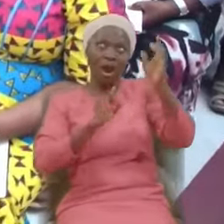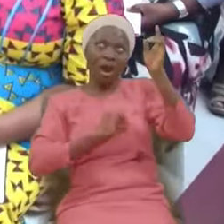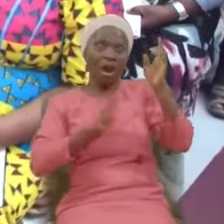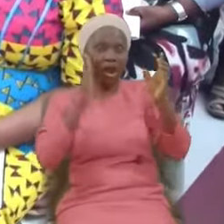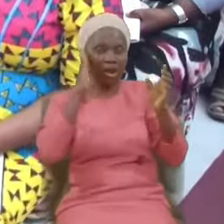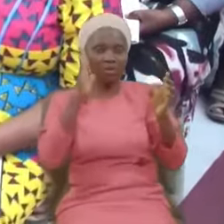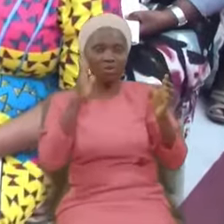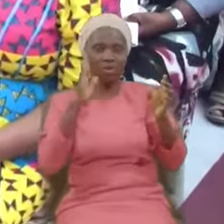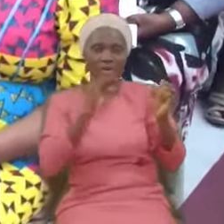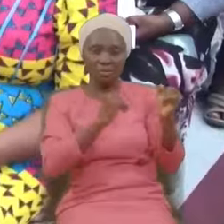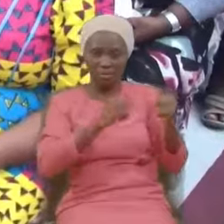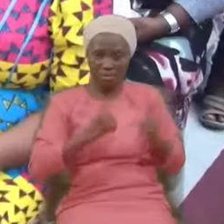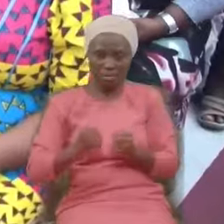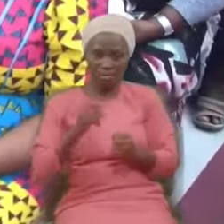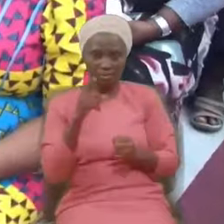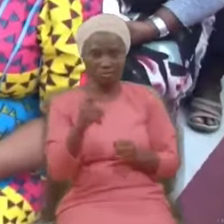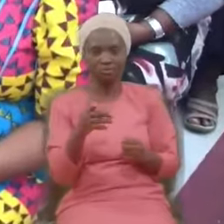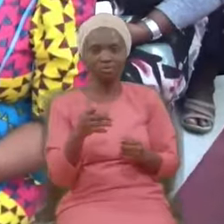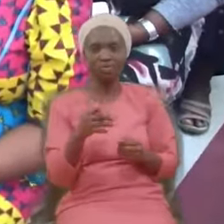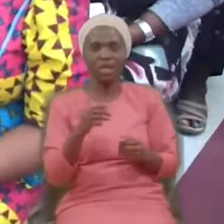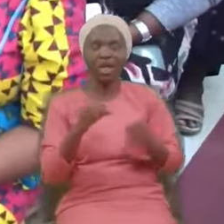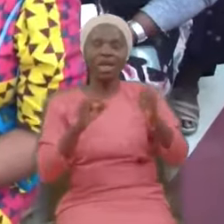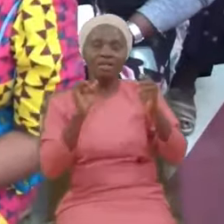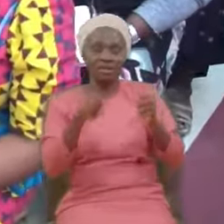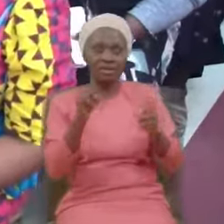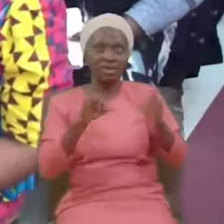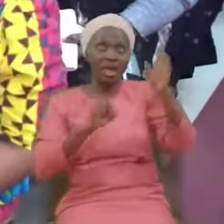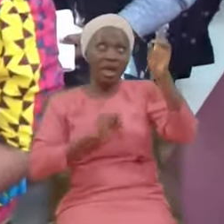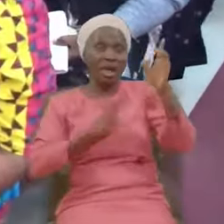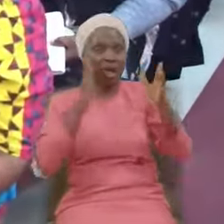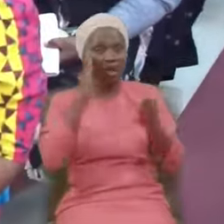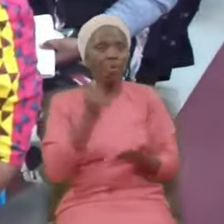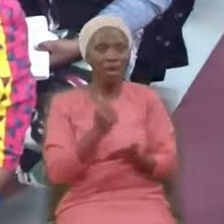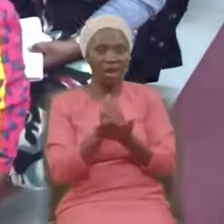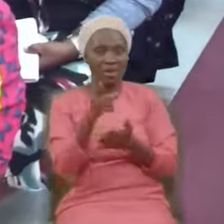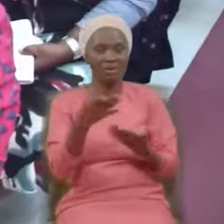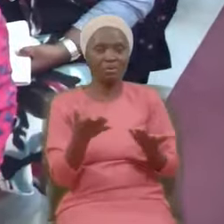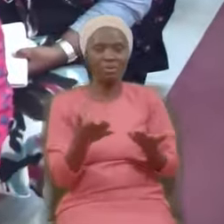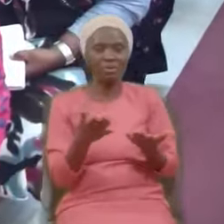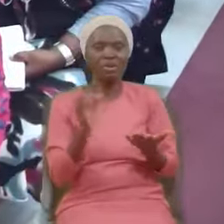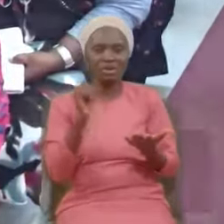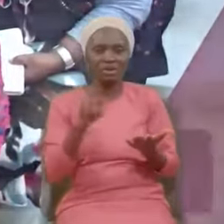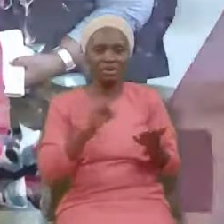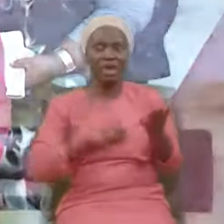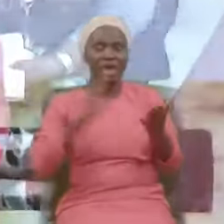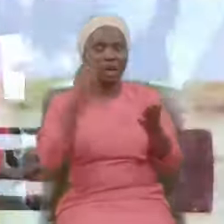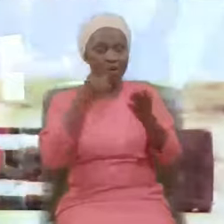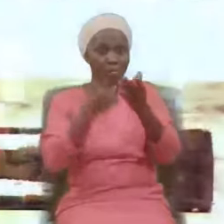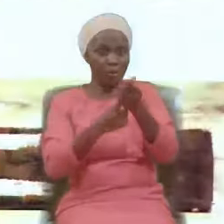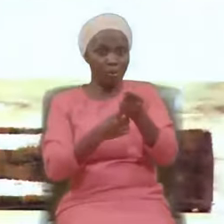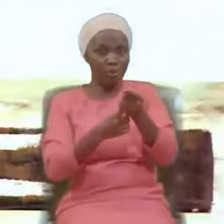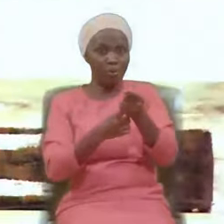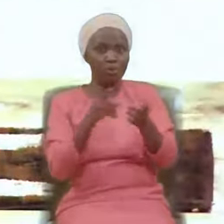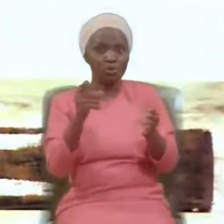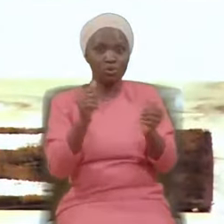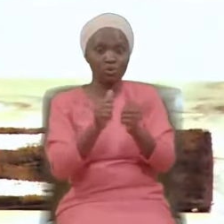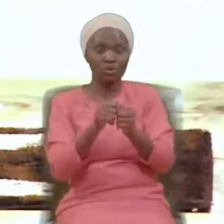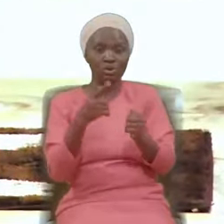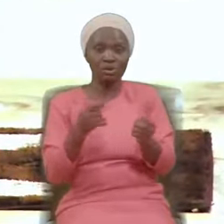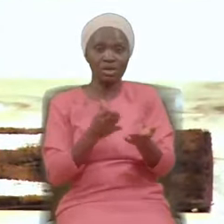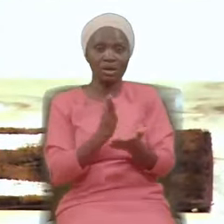Yea, I will help thee. Yea, I will uphold thee with the right hand of my